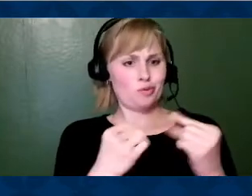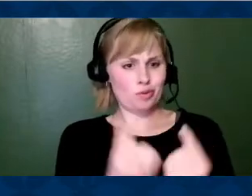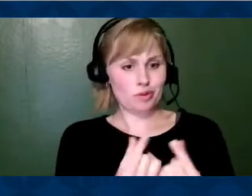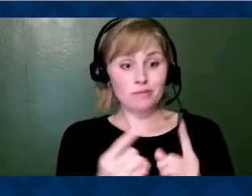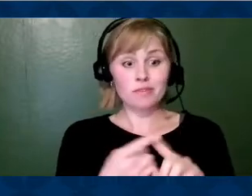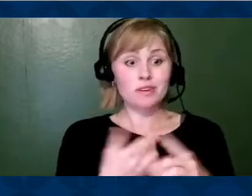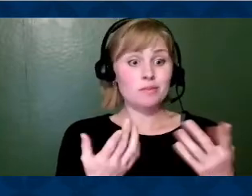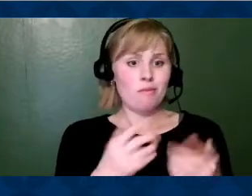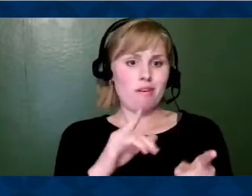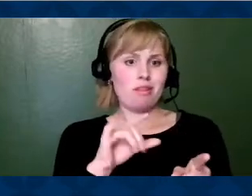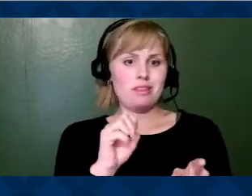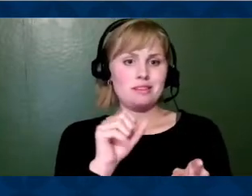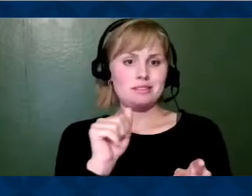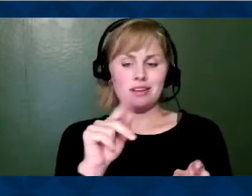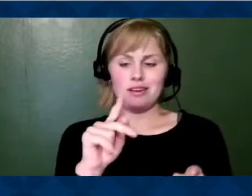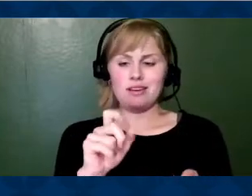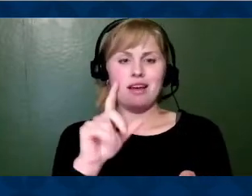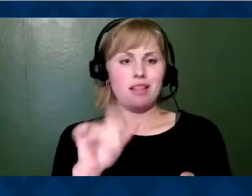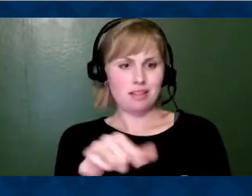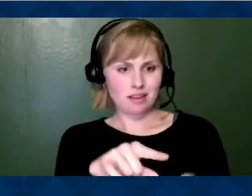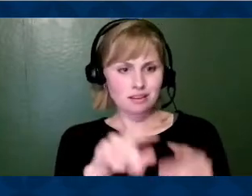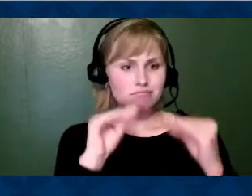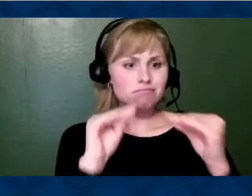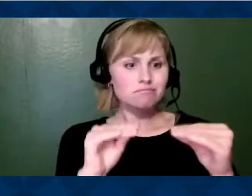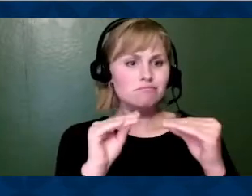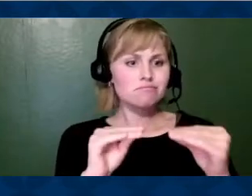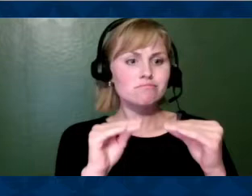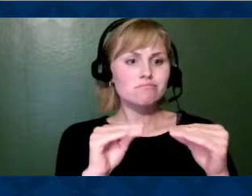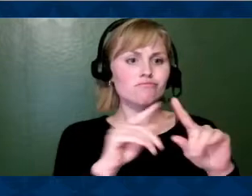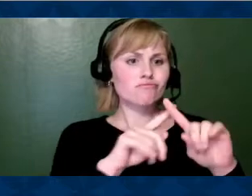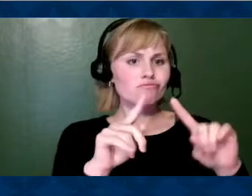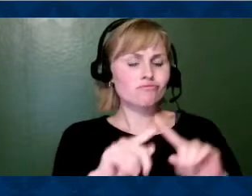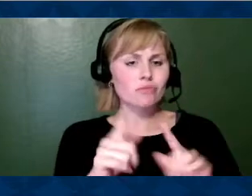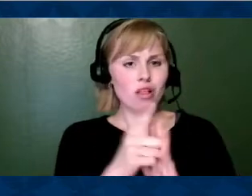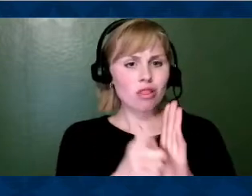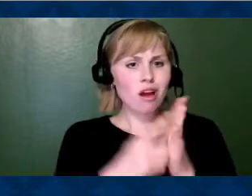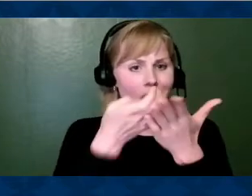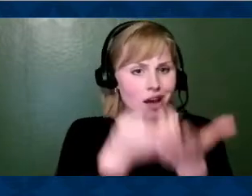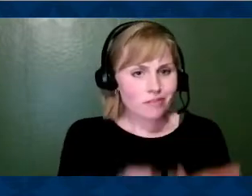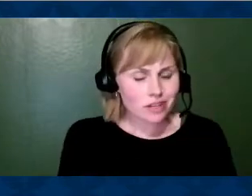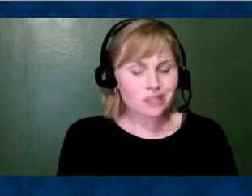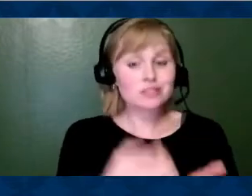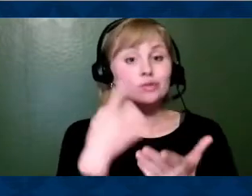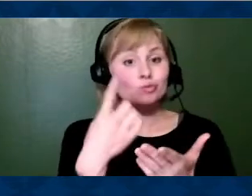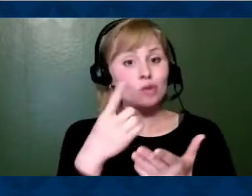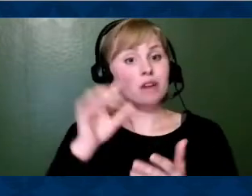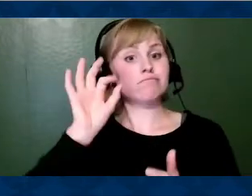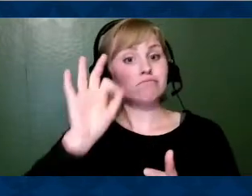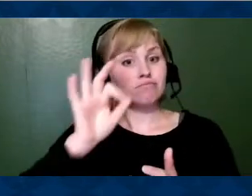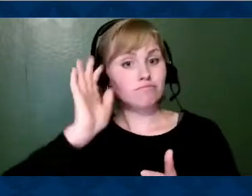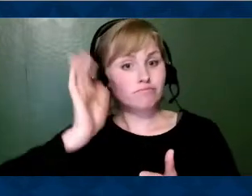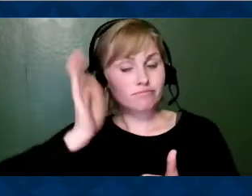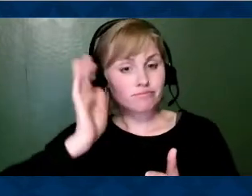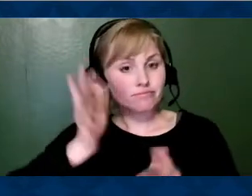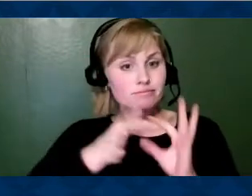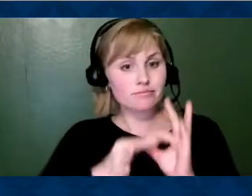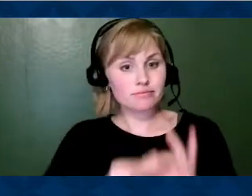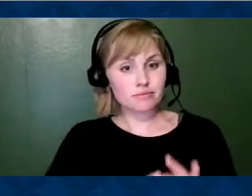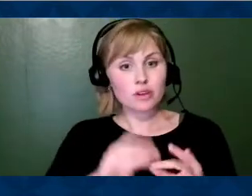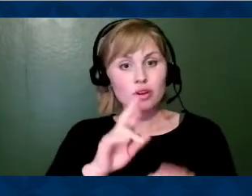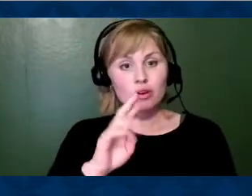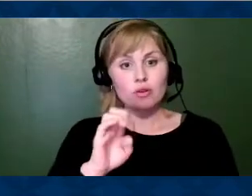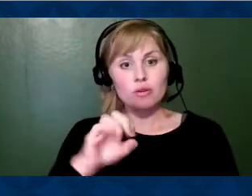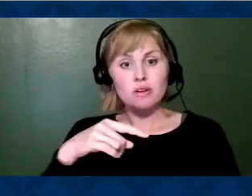law of evidence, a seminar on reproductive rights. She joined us about 3 years ago after doing a PhD at